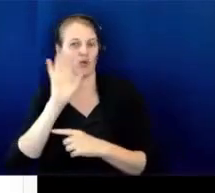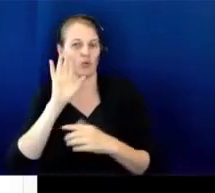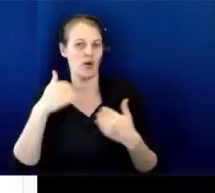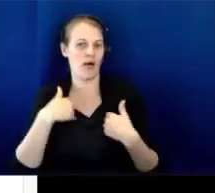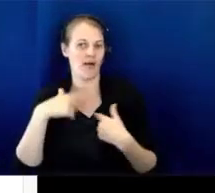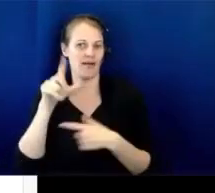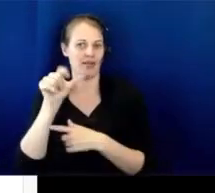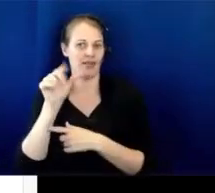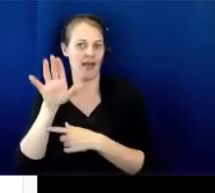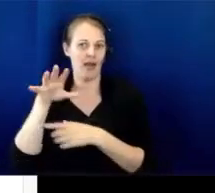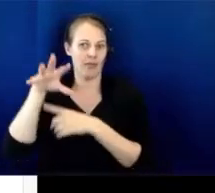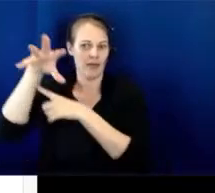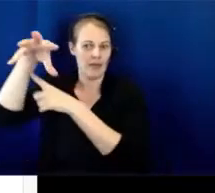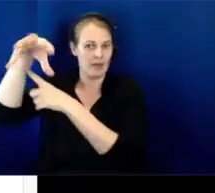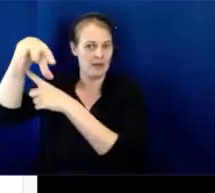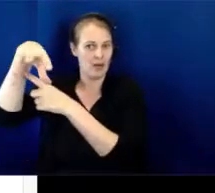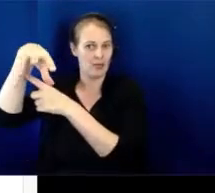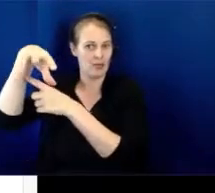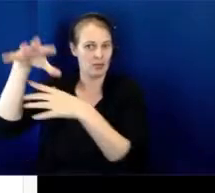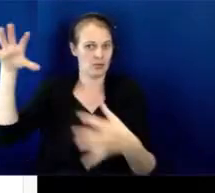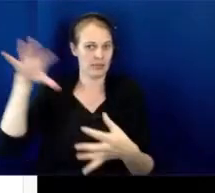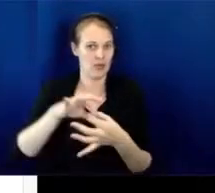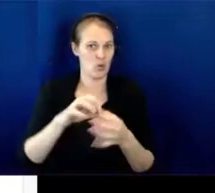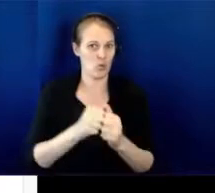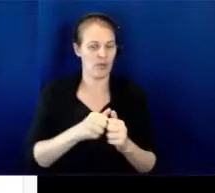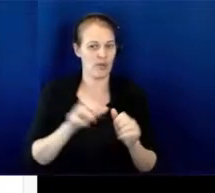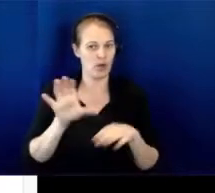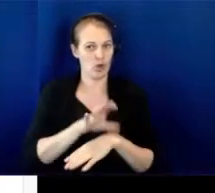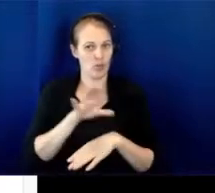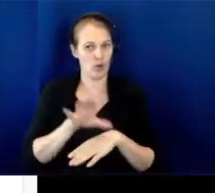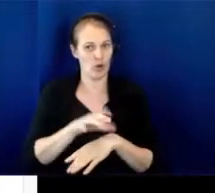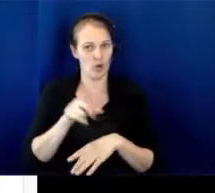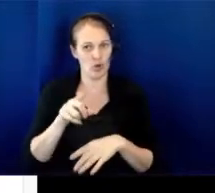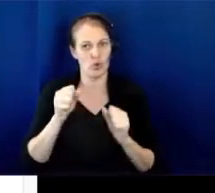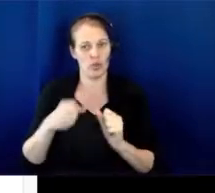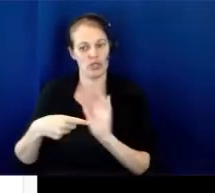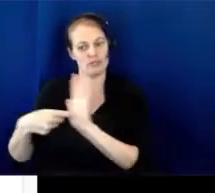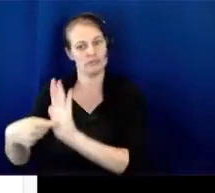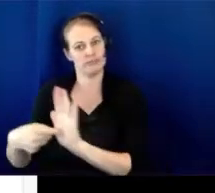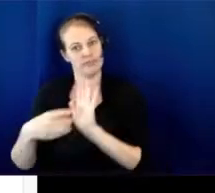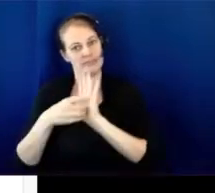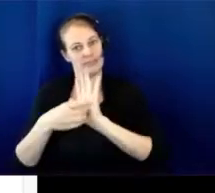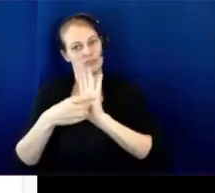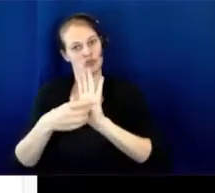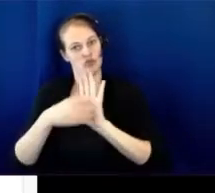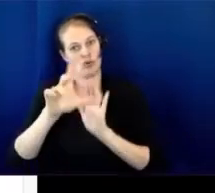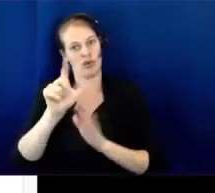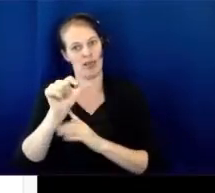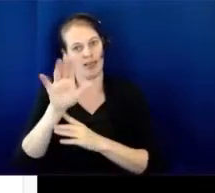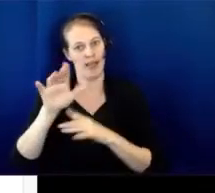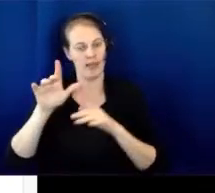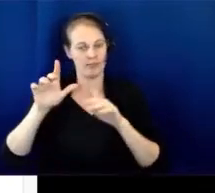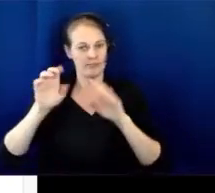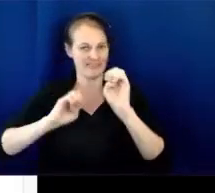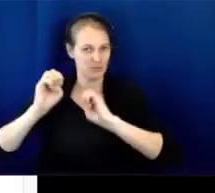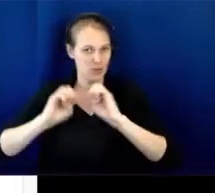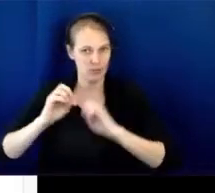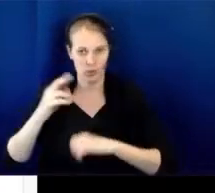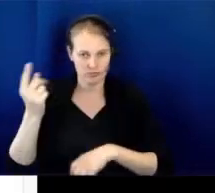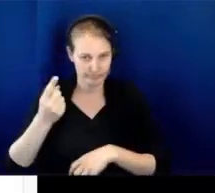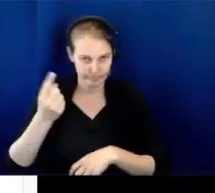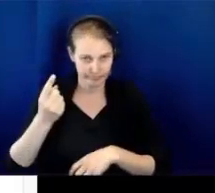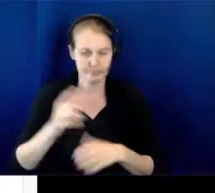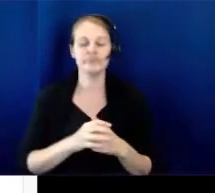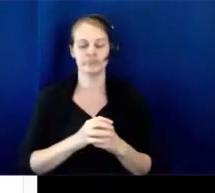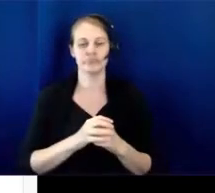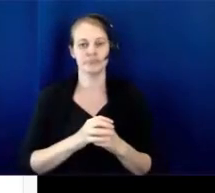camera connected to your computer where you can go and walk over to demonstrate your lab experiment or anything like that. So it does